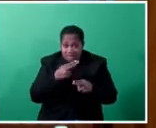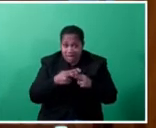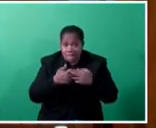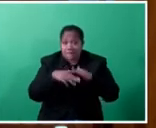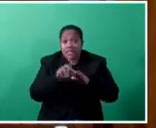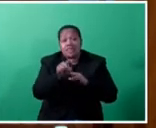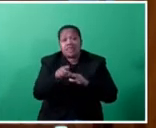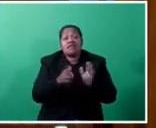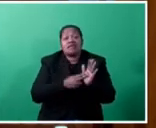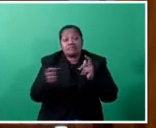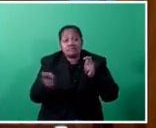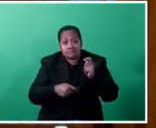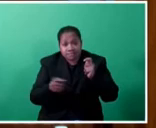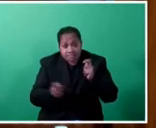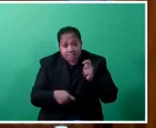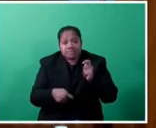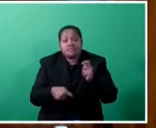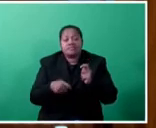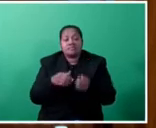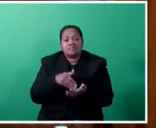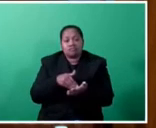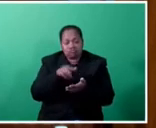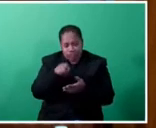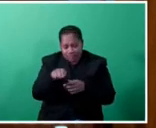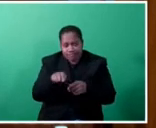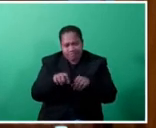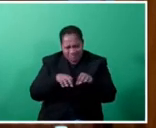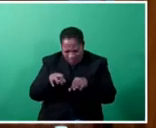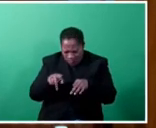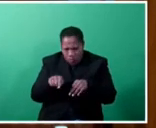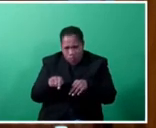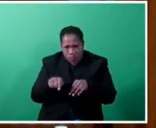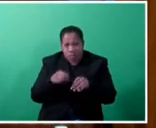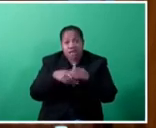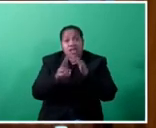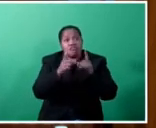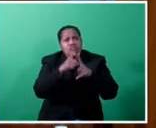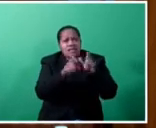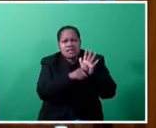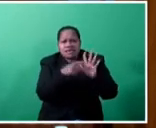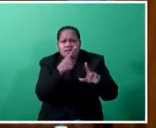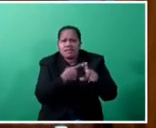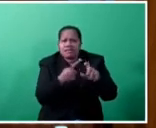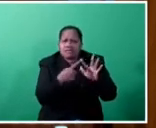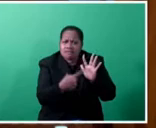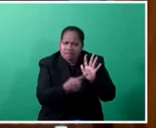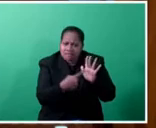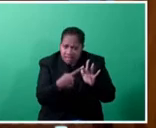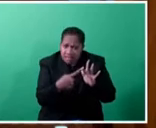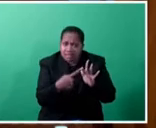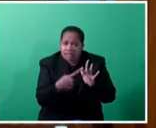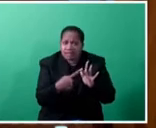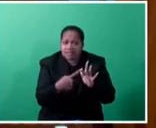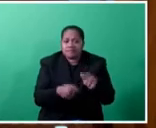Netasiri, approved scheme plan for the growth for town centre in Raketi, and 3.66 hectares of industrial land in